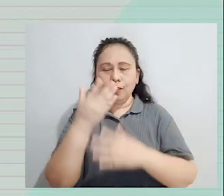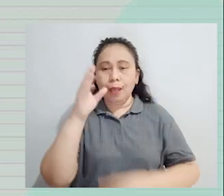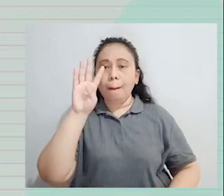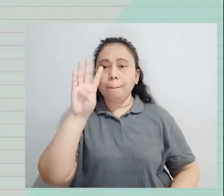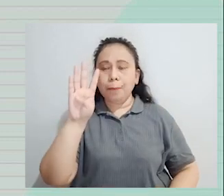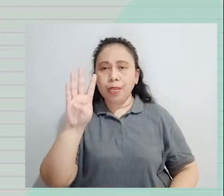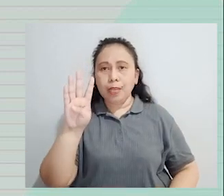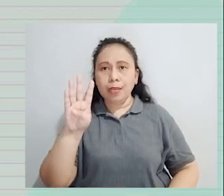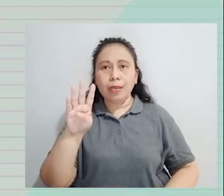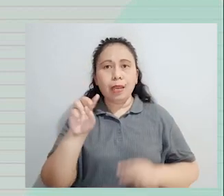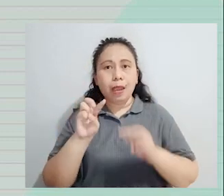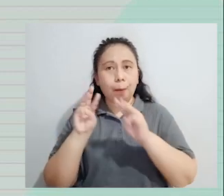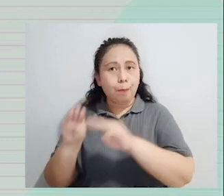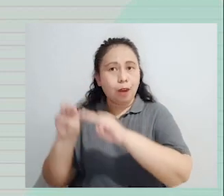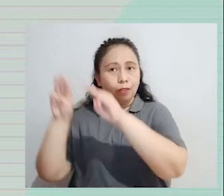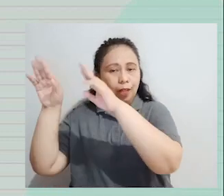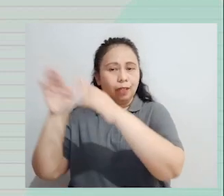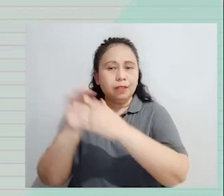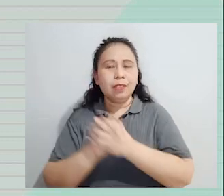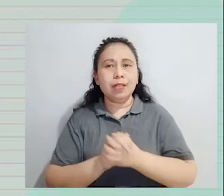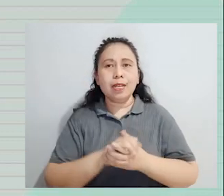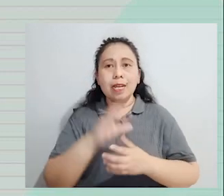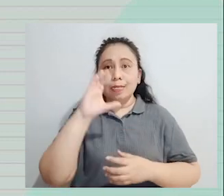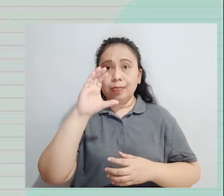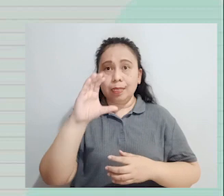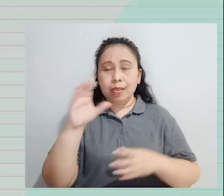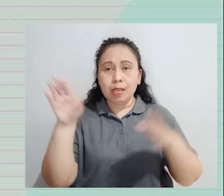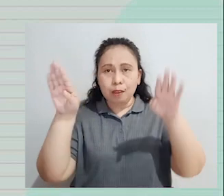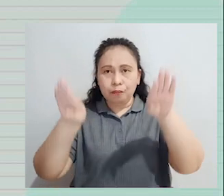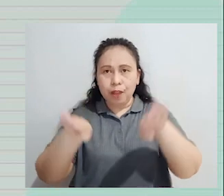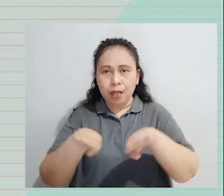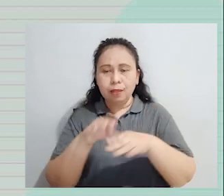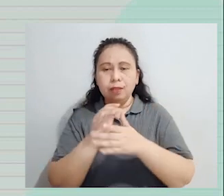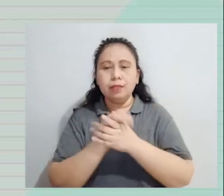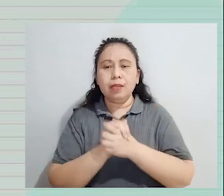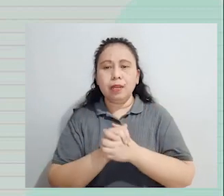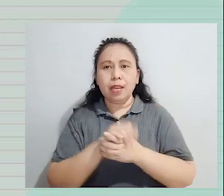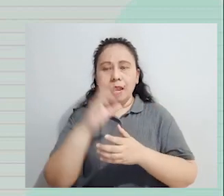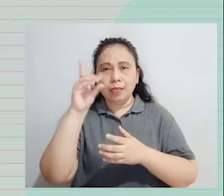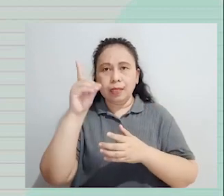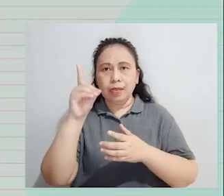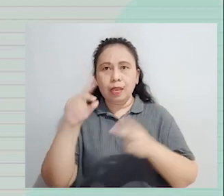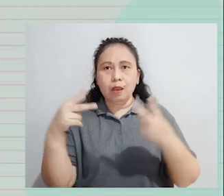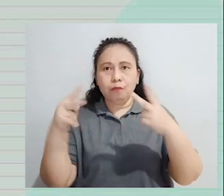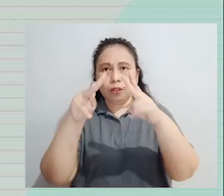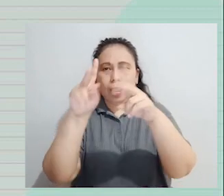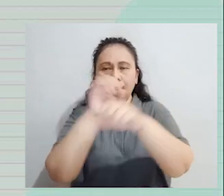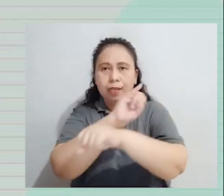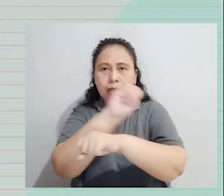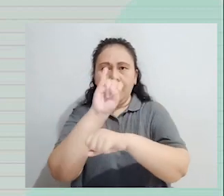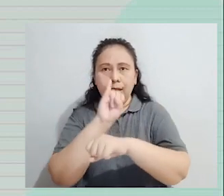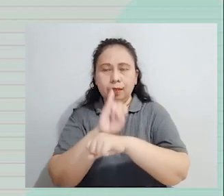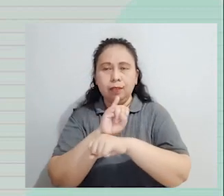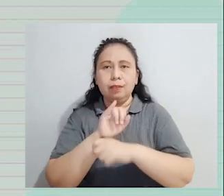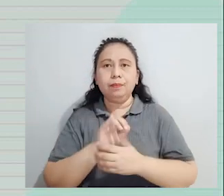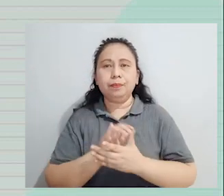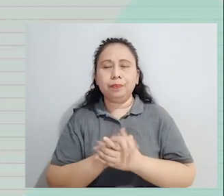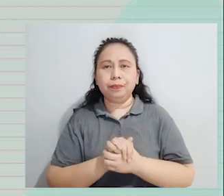B. Mountain ranges. C. Rift valleys. And D. Volcanic islands.